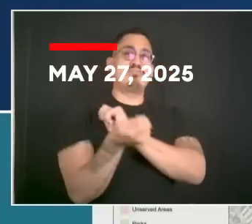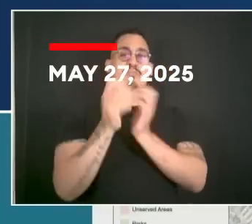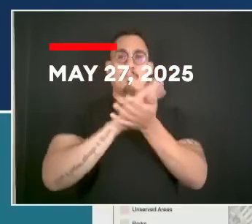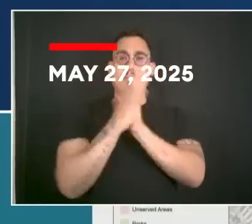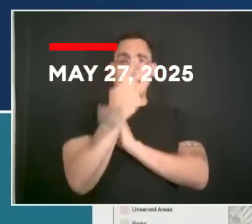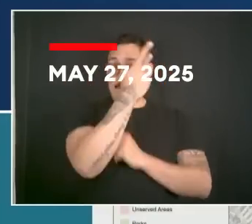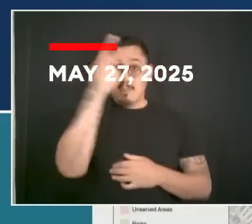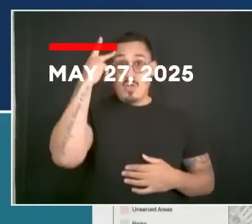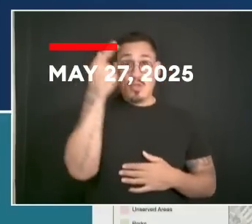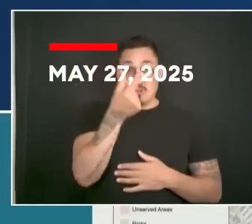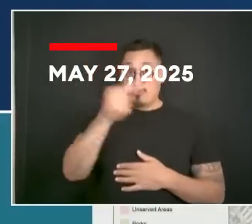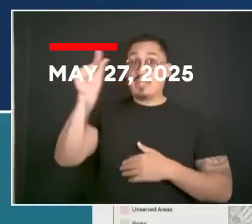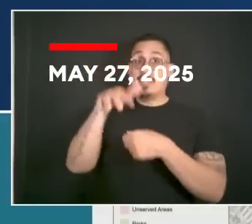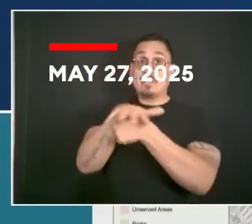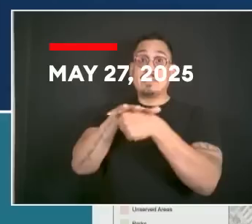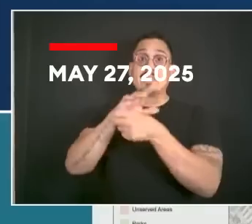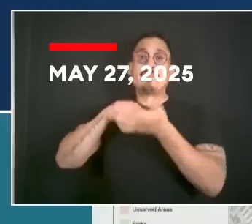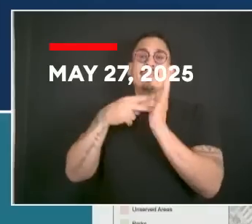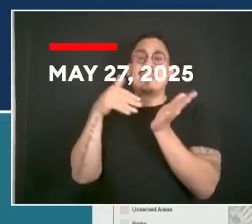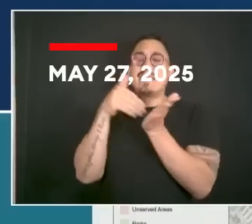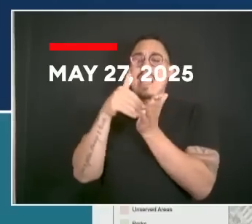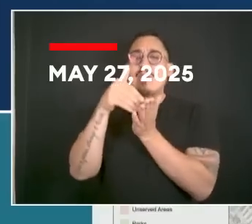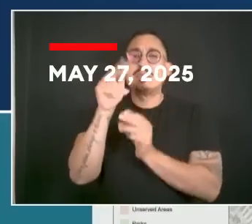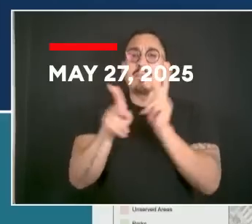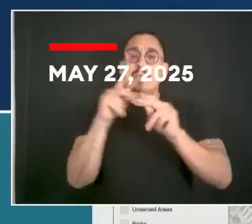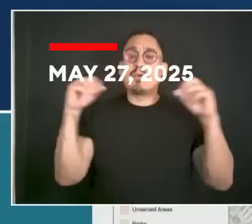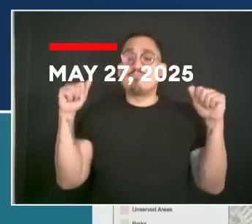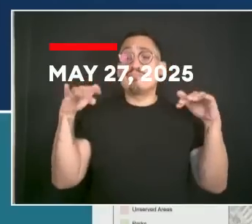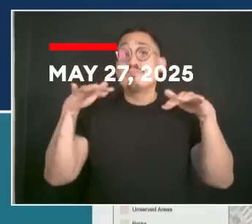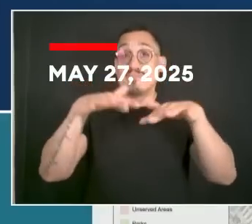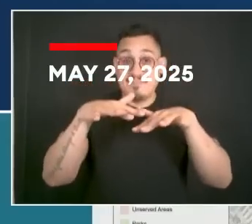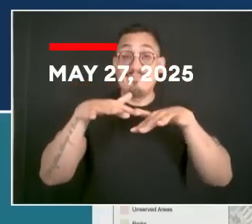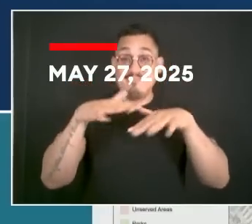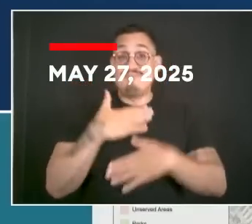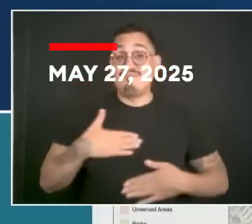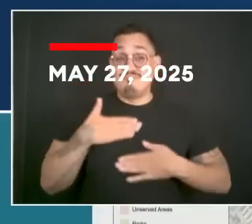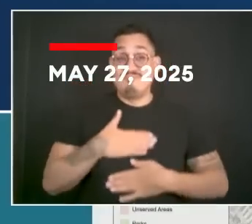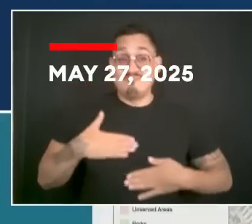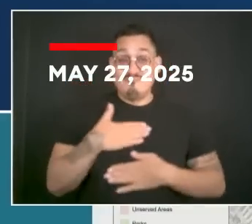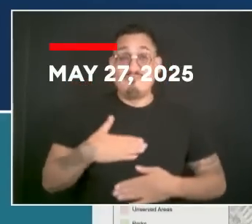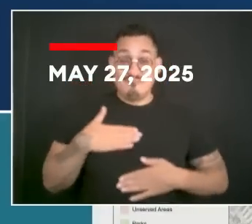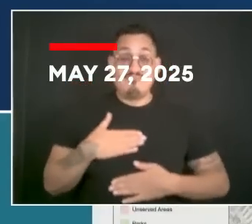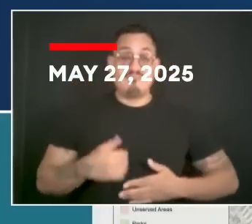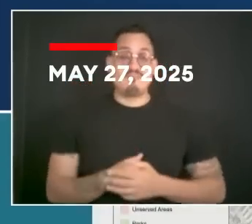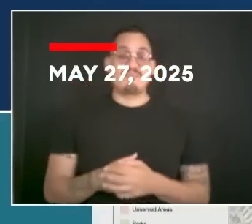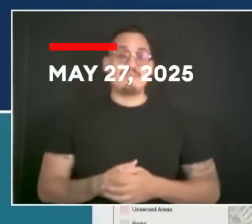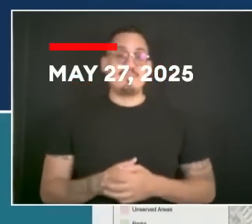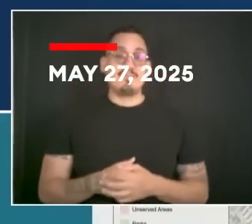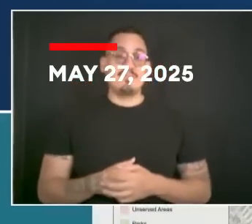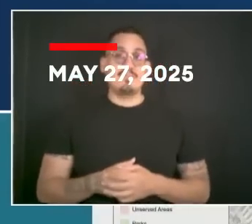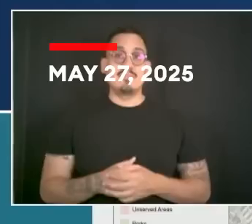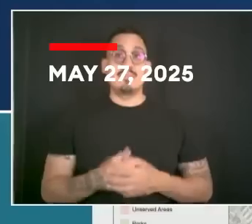of additional New Yorkers. While not every site included in the application will be acquired, the